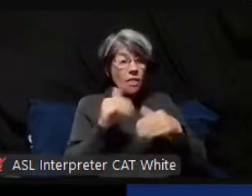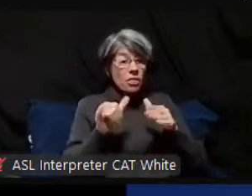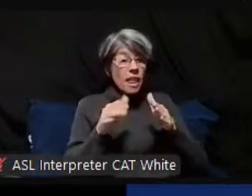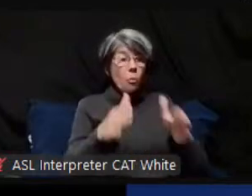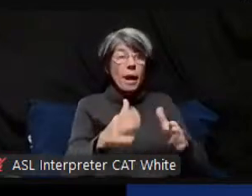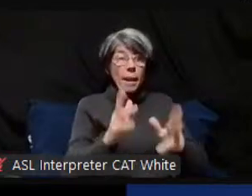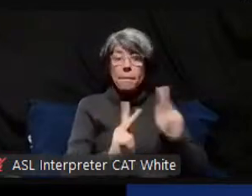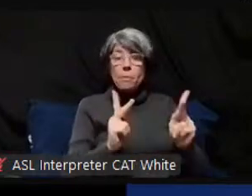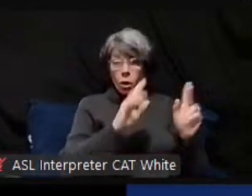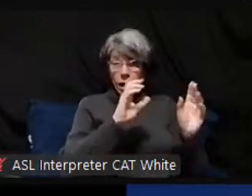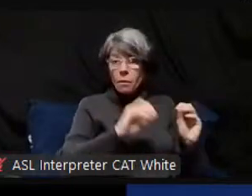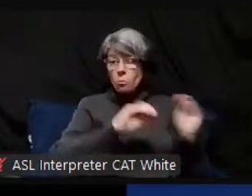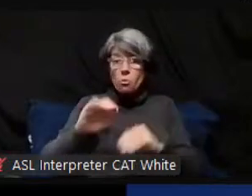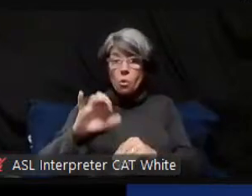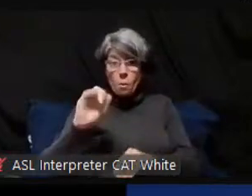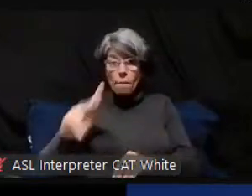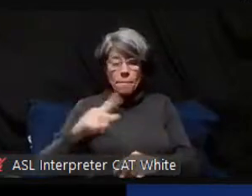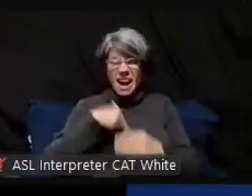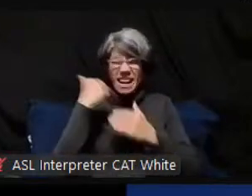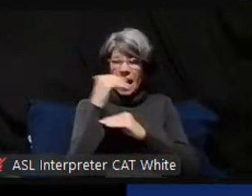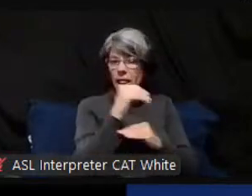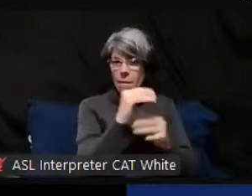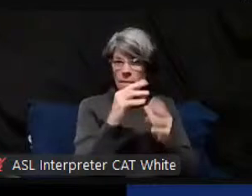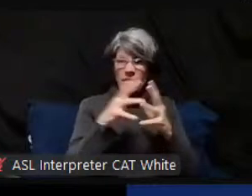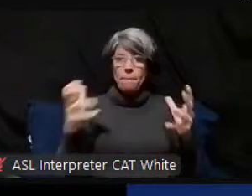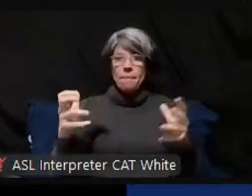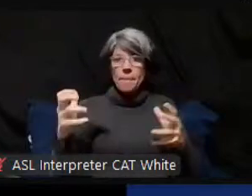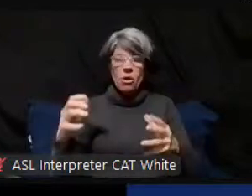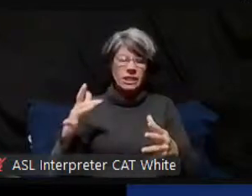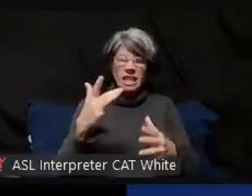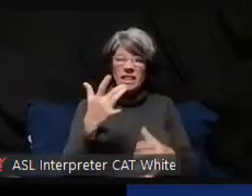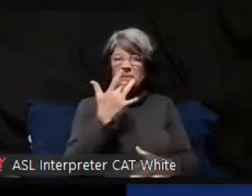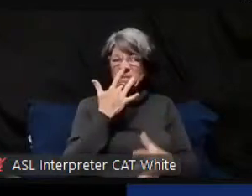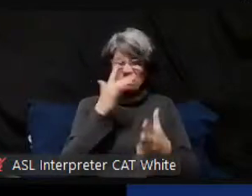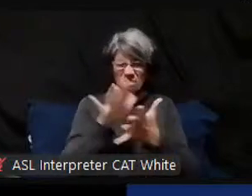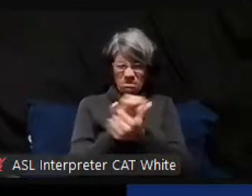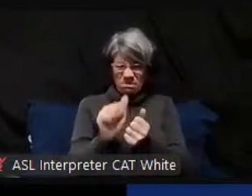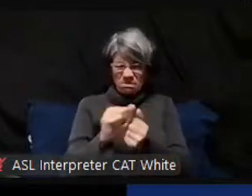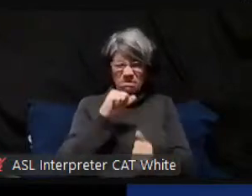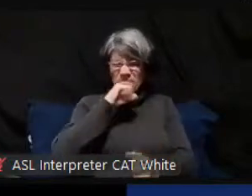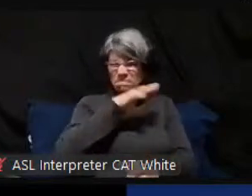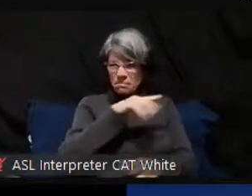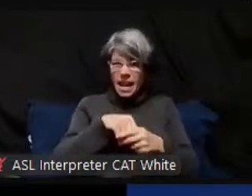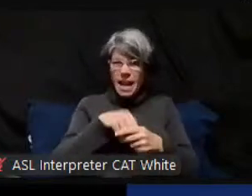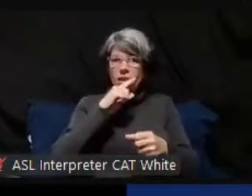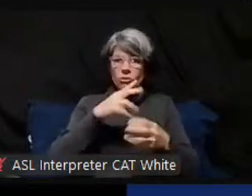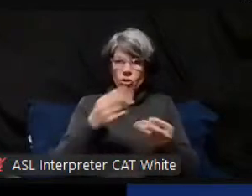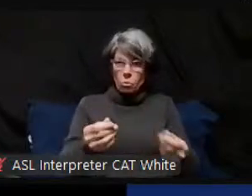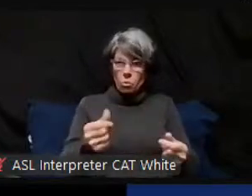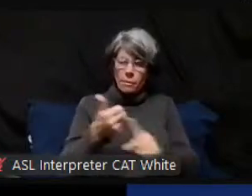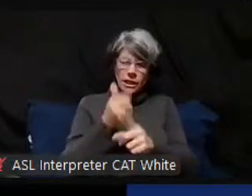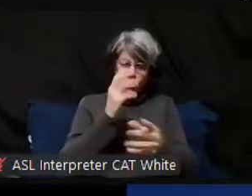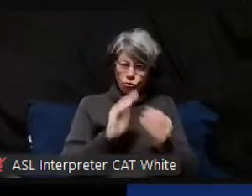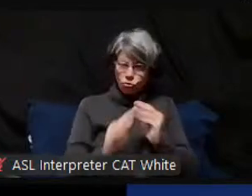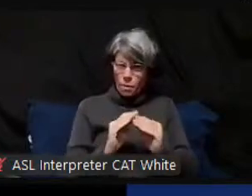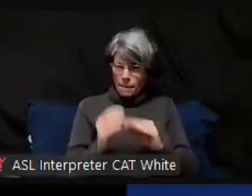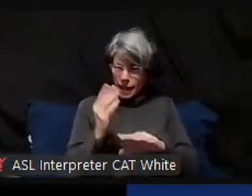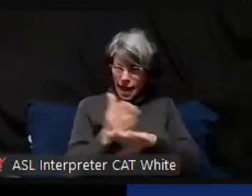move back and limit the recontamination in the ensuing months after having properties remediated.